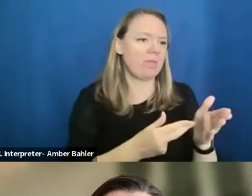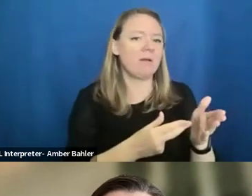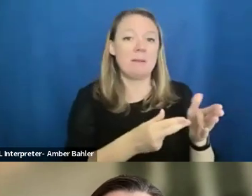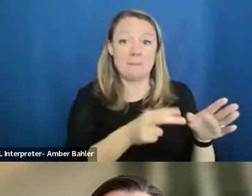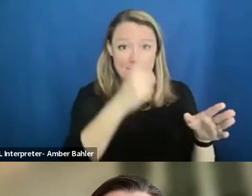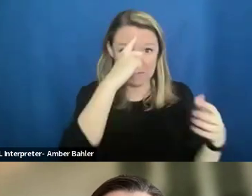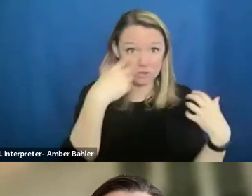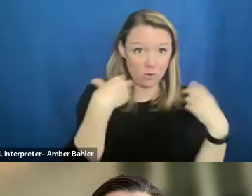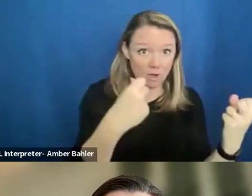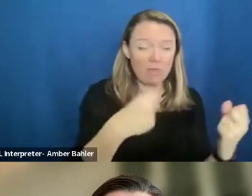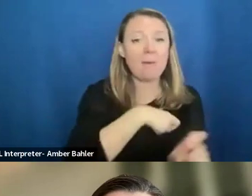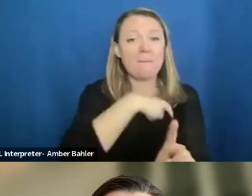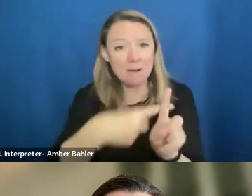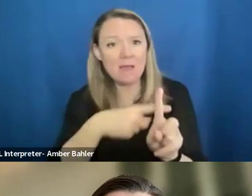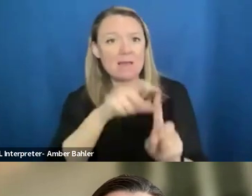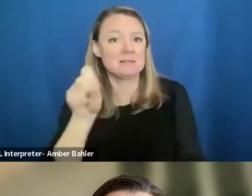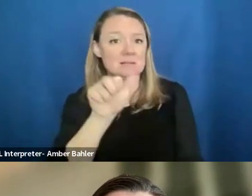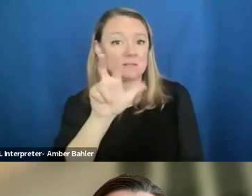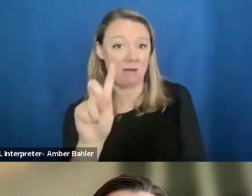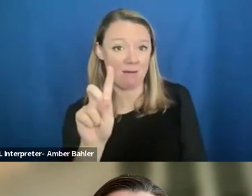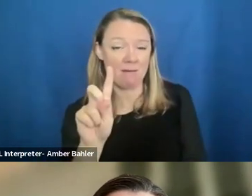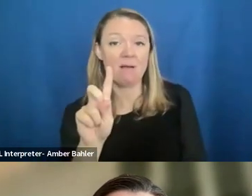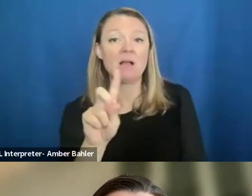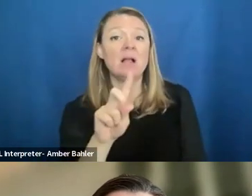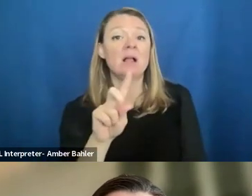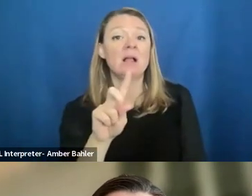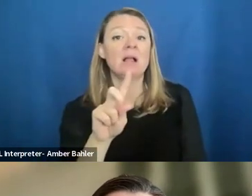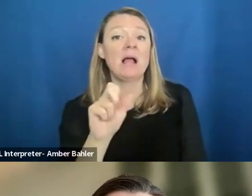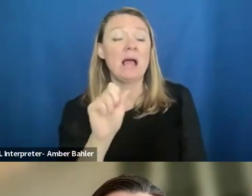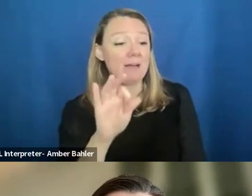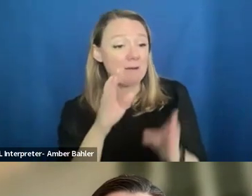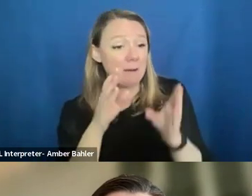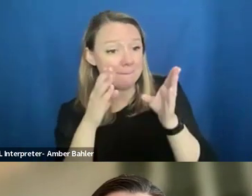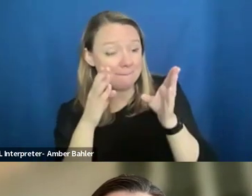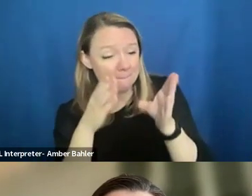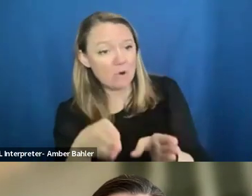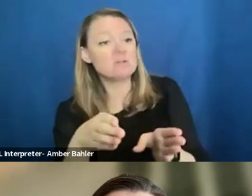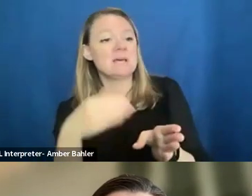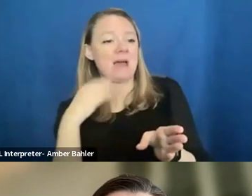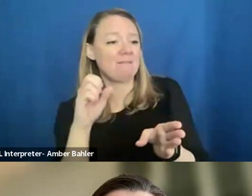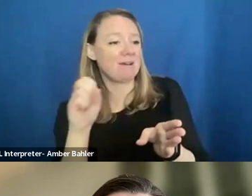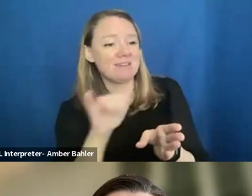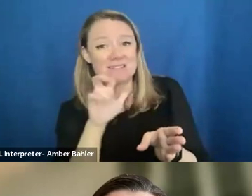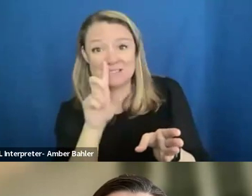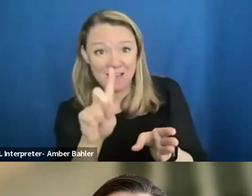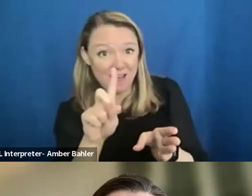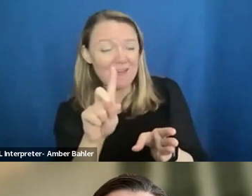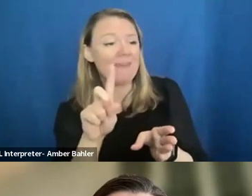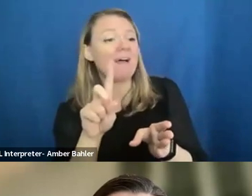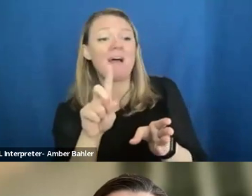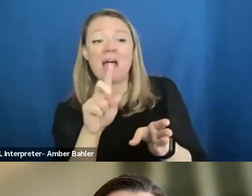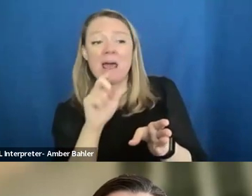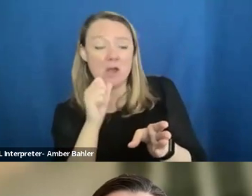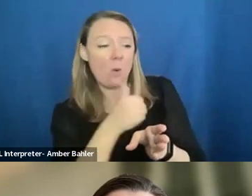is rare that someone with any type of substance use disorder doesn't have some history of trauma, some PTSD, anxiety, as